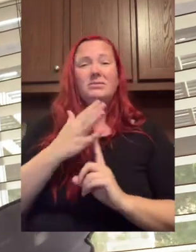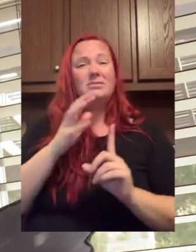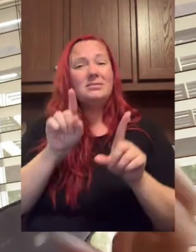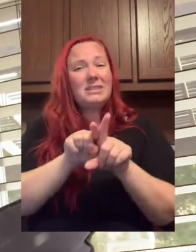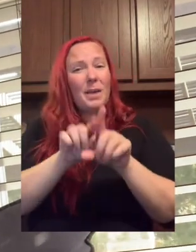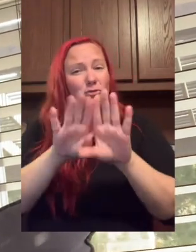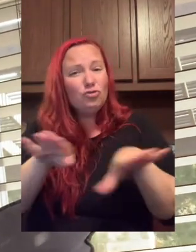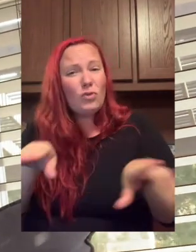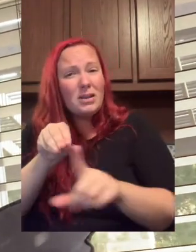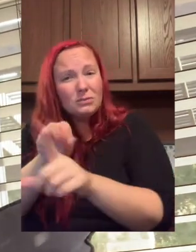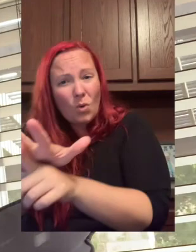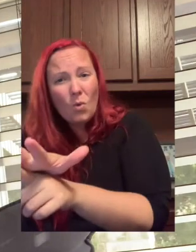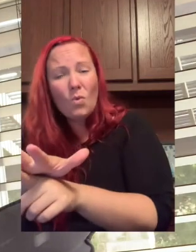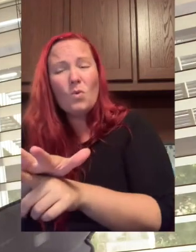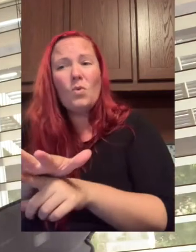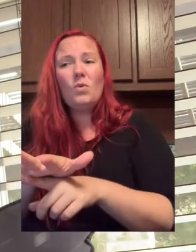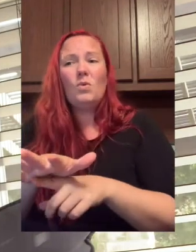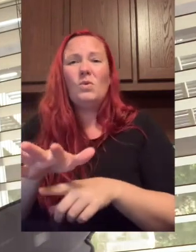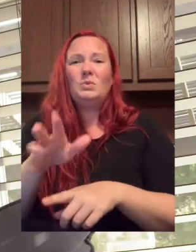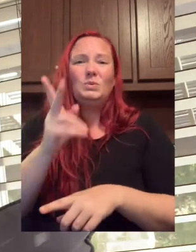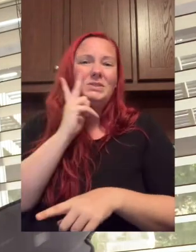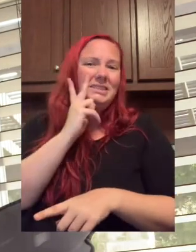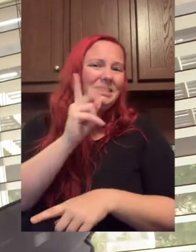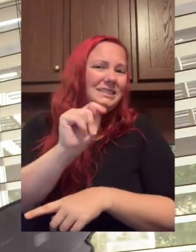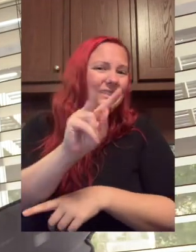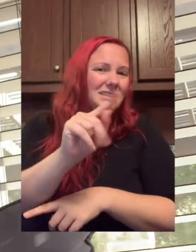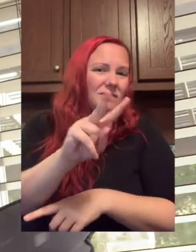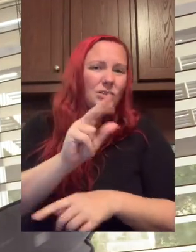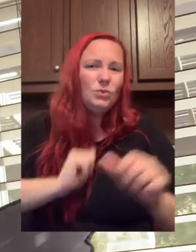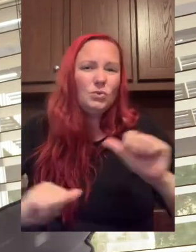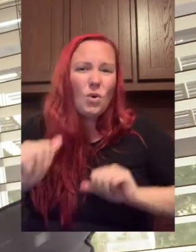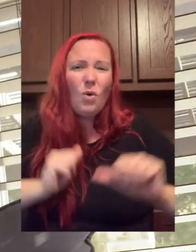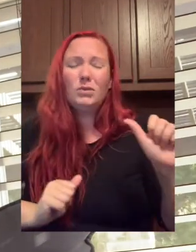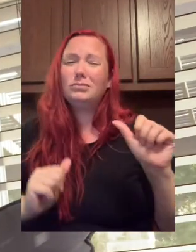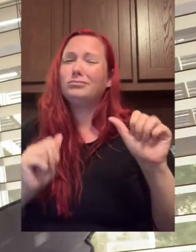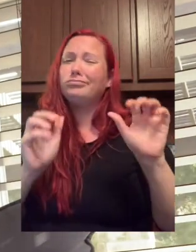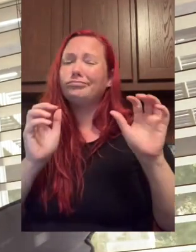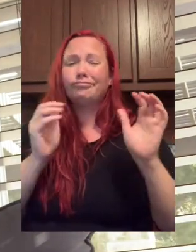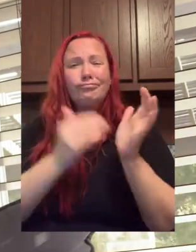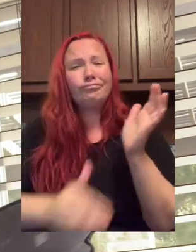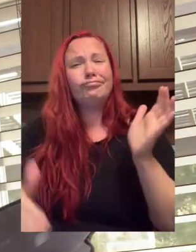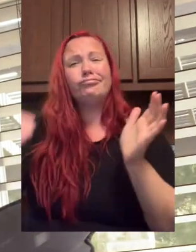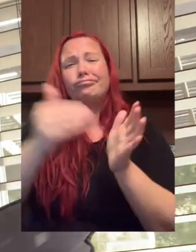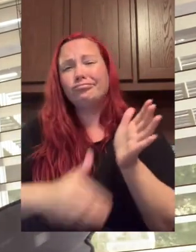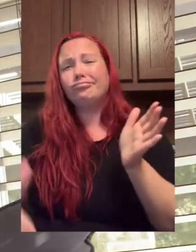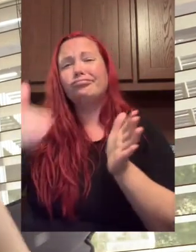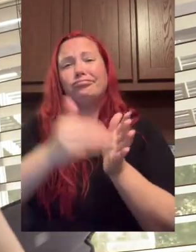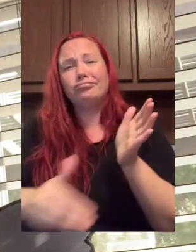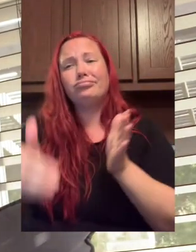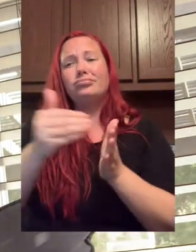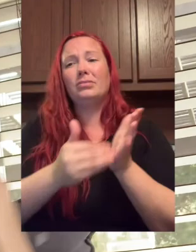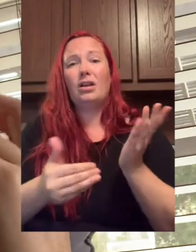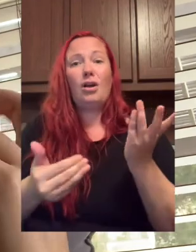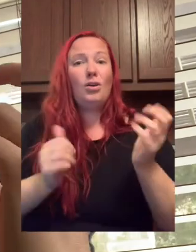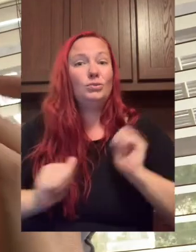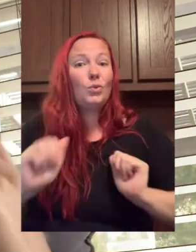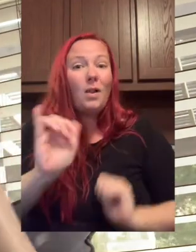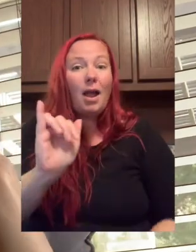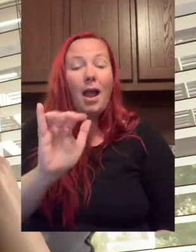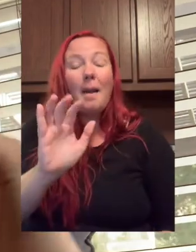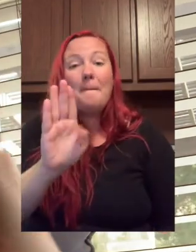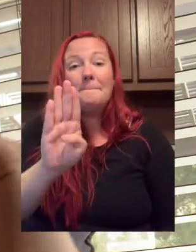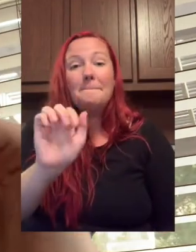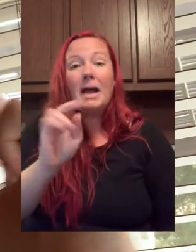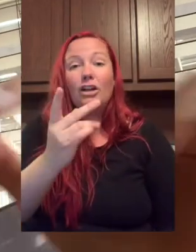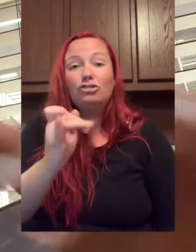kind of disclosing who they're having a romantic affair with, or a sexual affair with. And this is something that we and